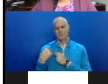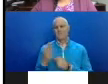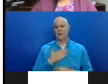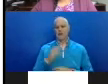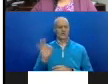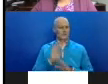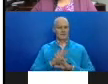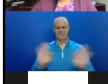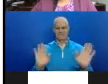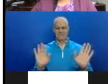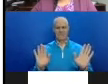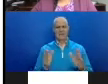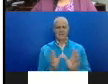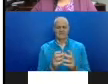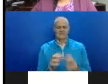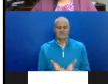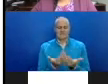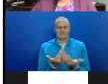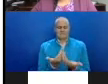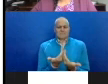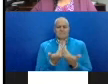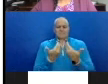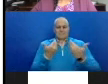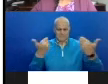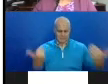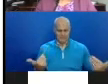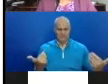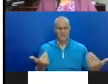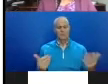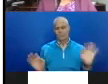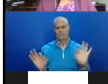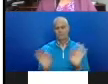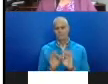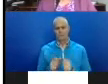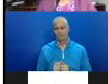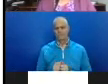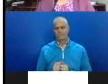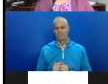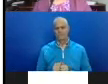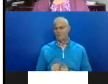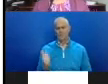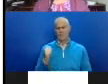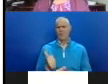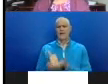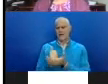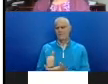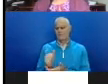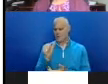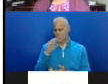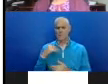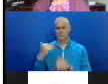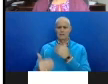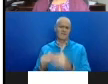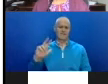separating that kind of stuff out, it becomes very important, because it's not going to be helpful. We're not going to have a woman in phase 3 who's